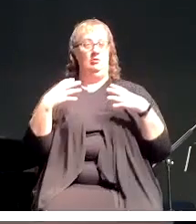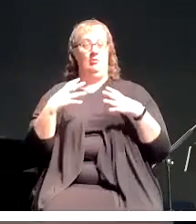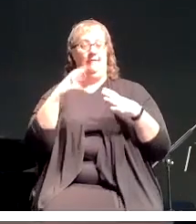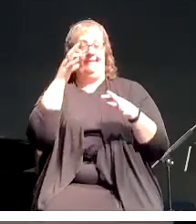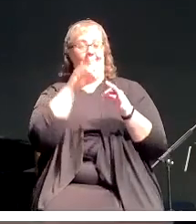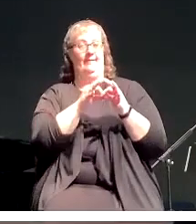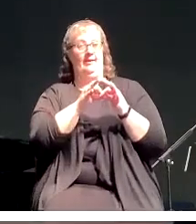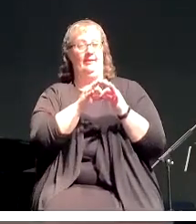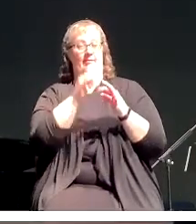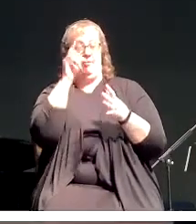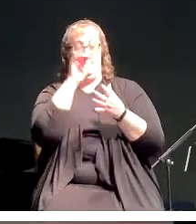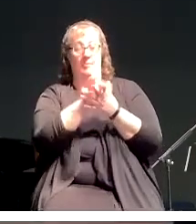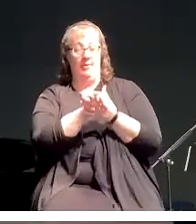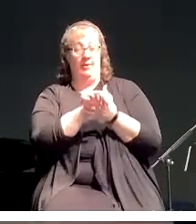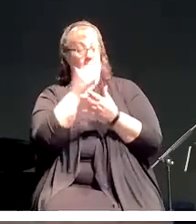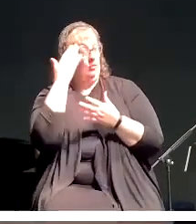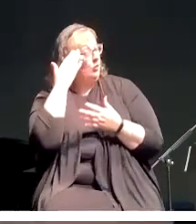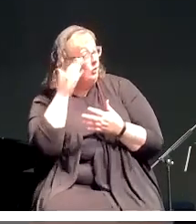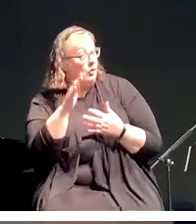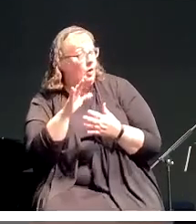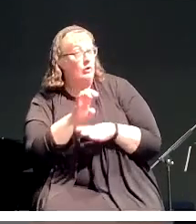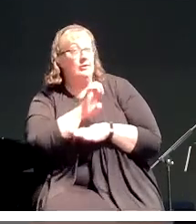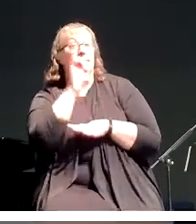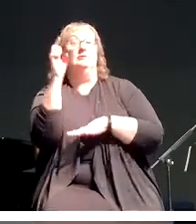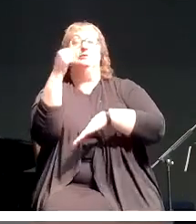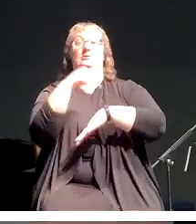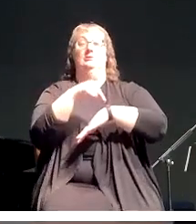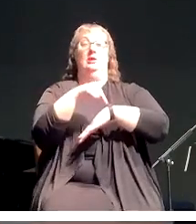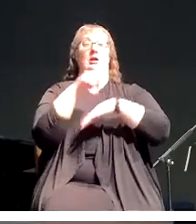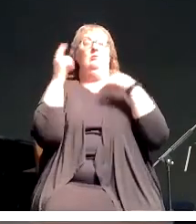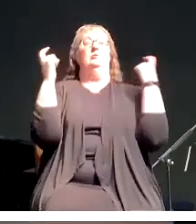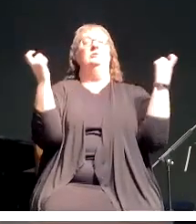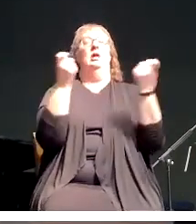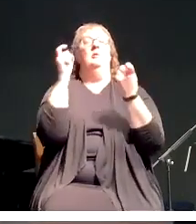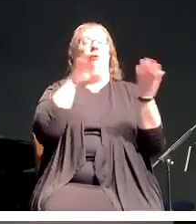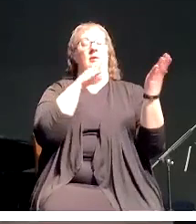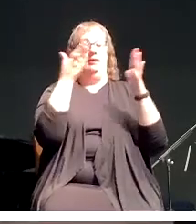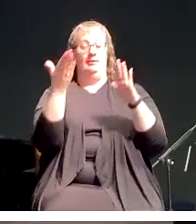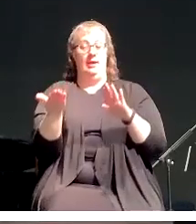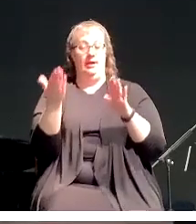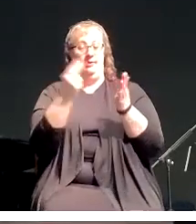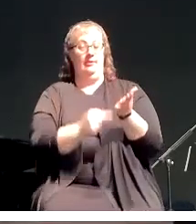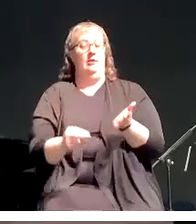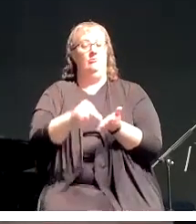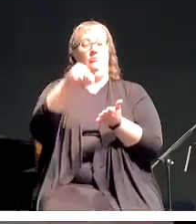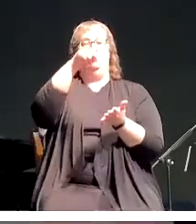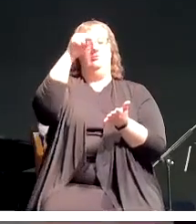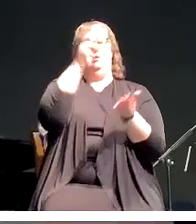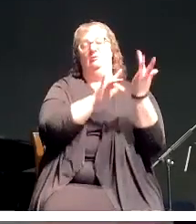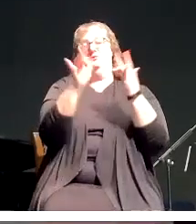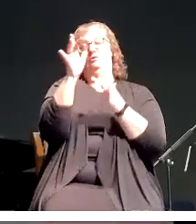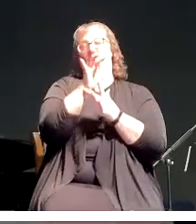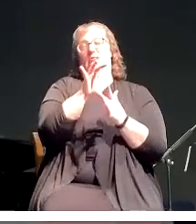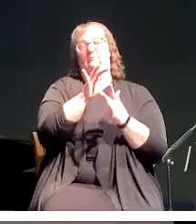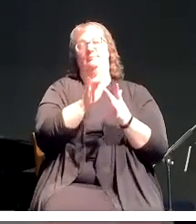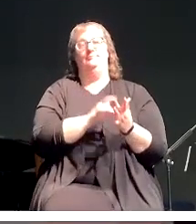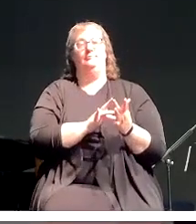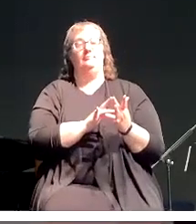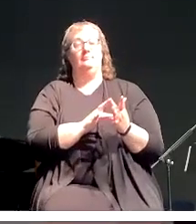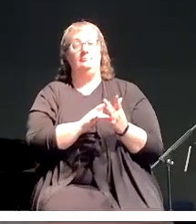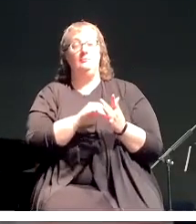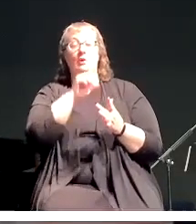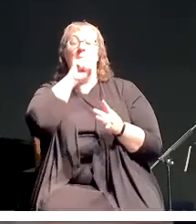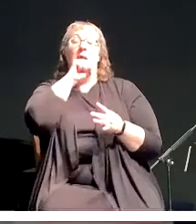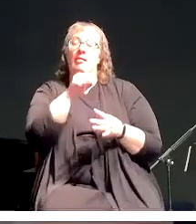believe. If you do not know, Easter is a time where we celebrate the death and resurrection of Jesus. You may love the peanut